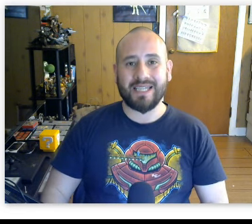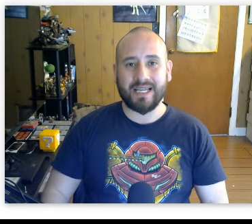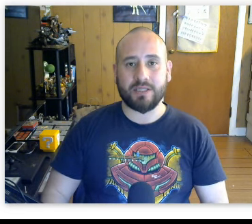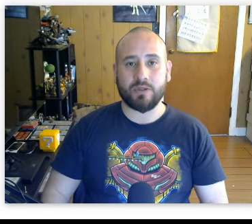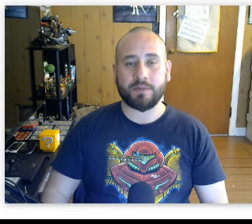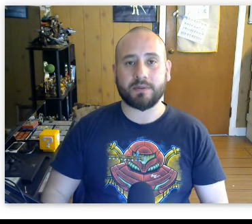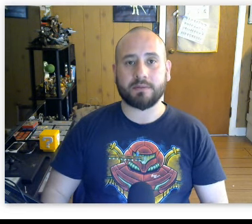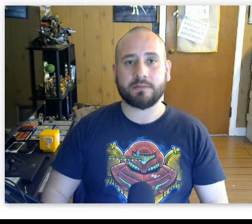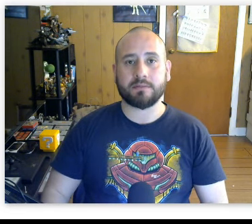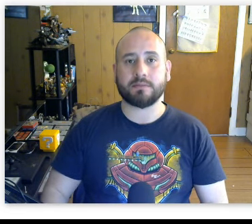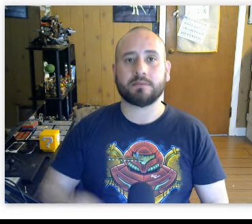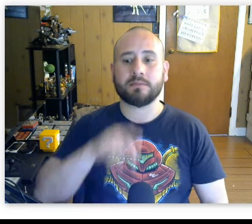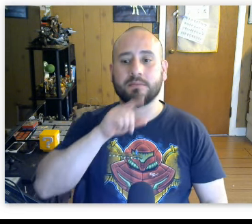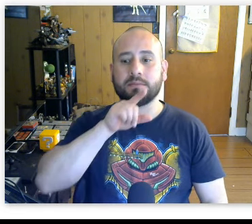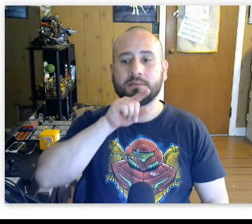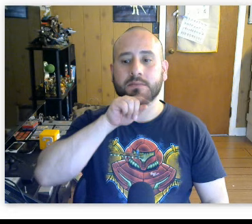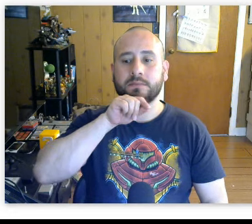Chicken soup.